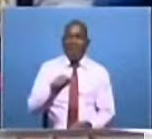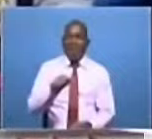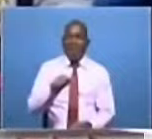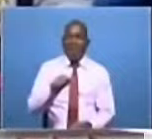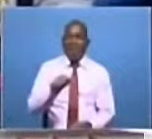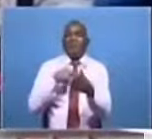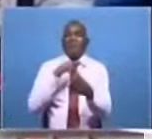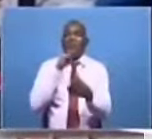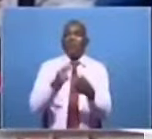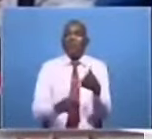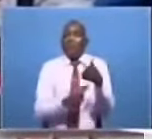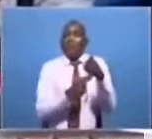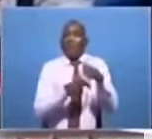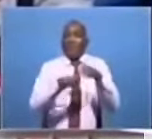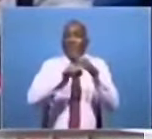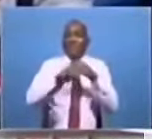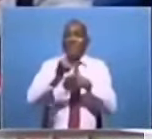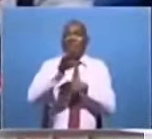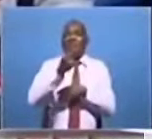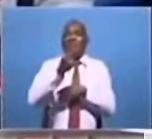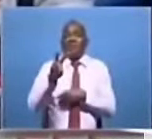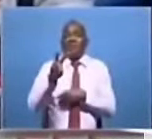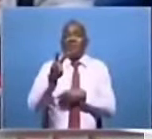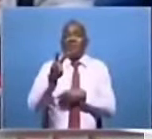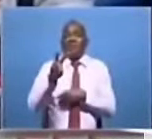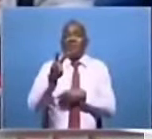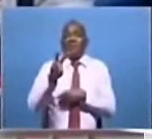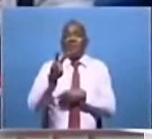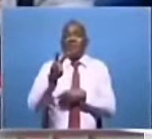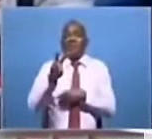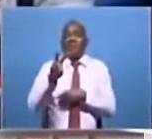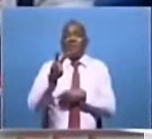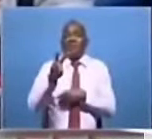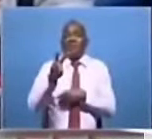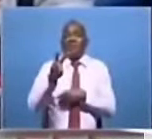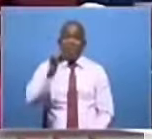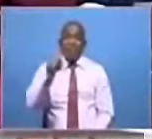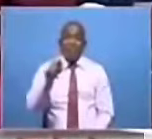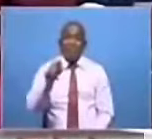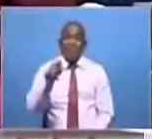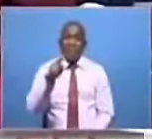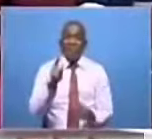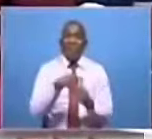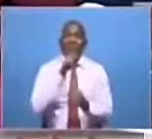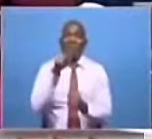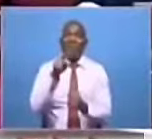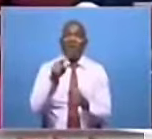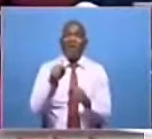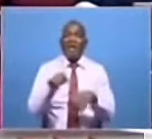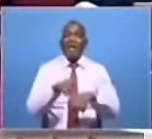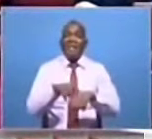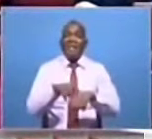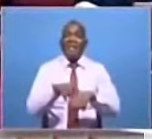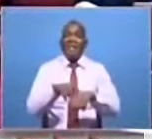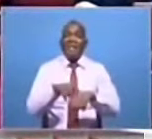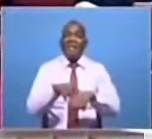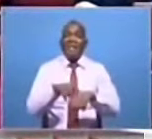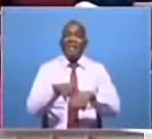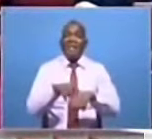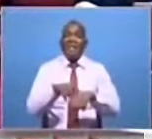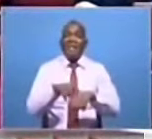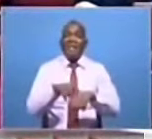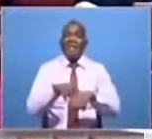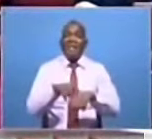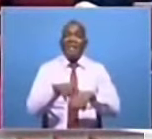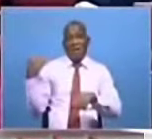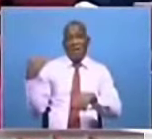did not refer to Section 26, but that's a matter of... The question about estoppel was asked during the